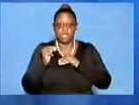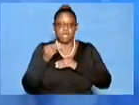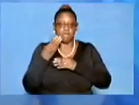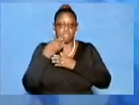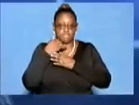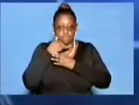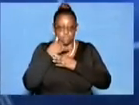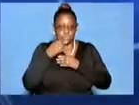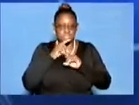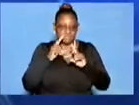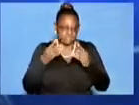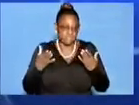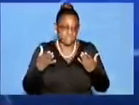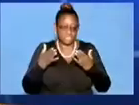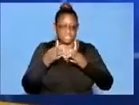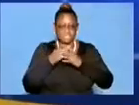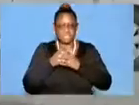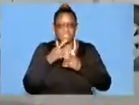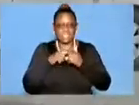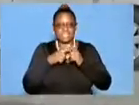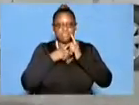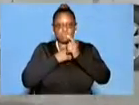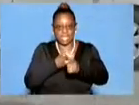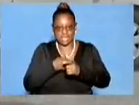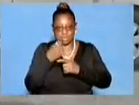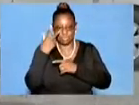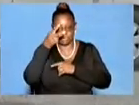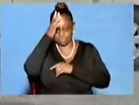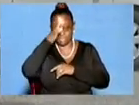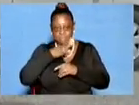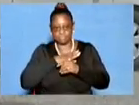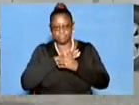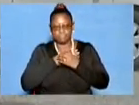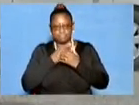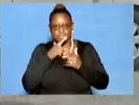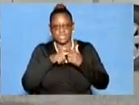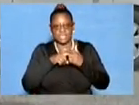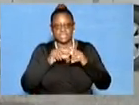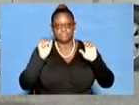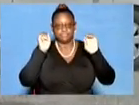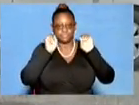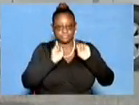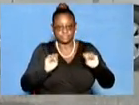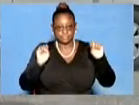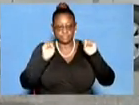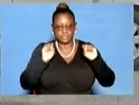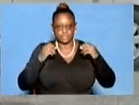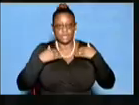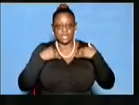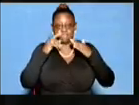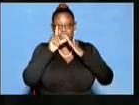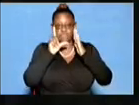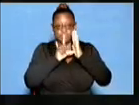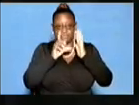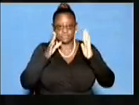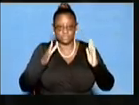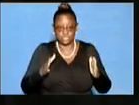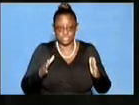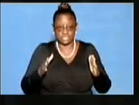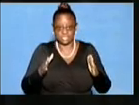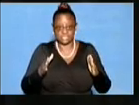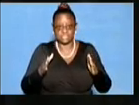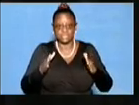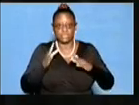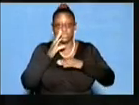foot. In other news, a legal aid clinic on Saturday finding scores of attorneys out of the office and present